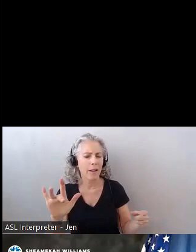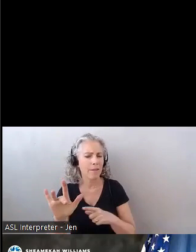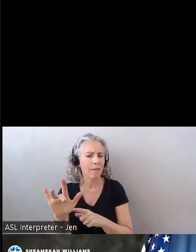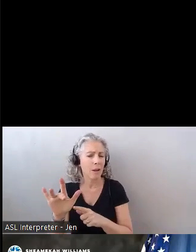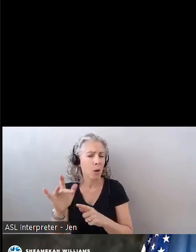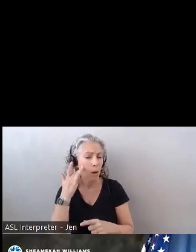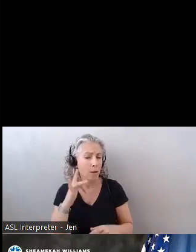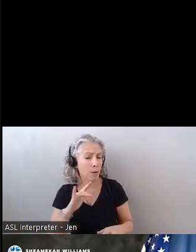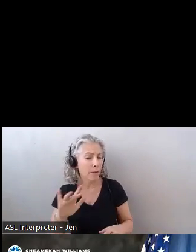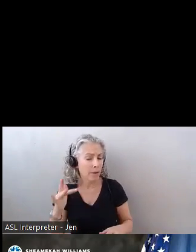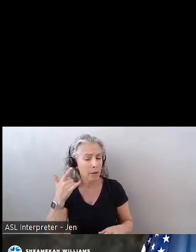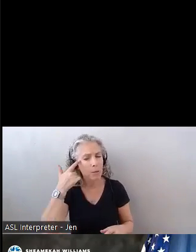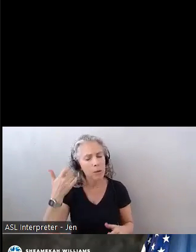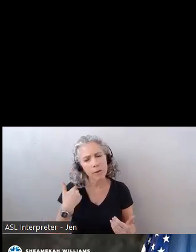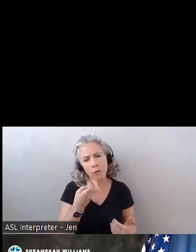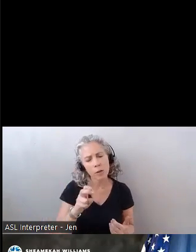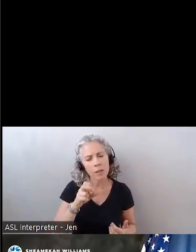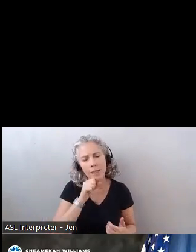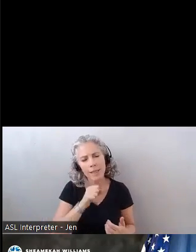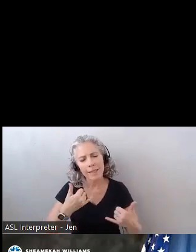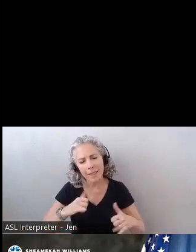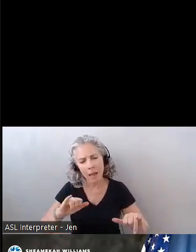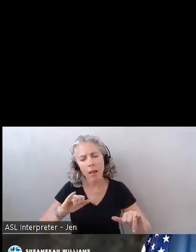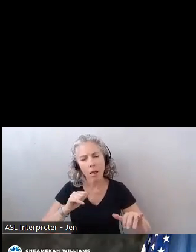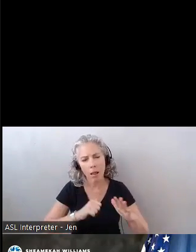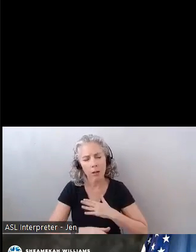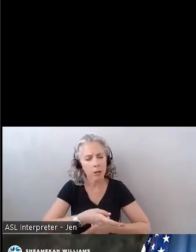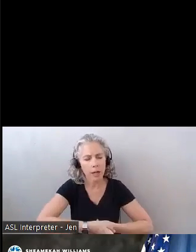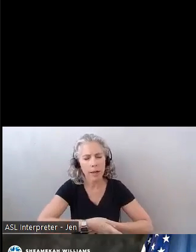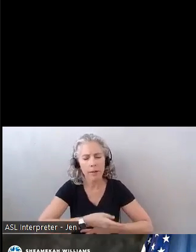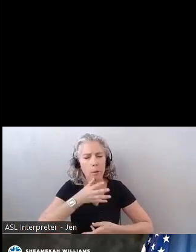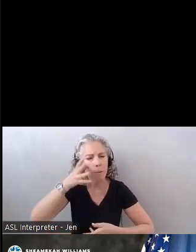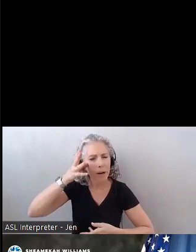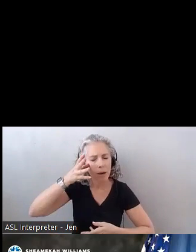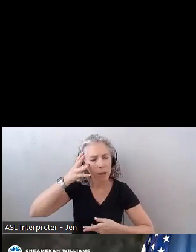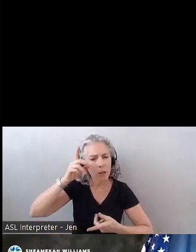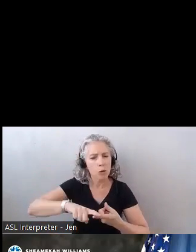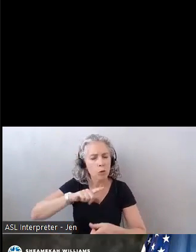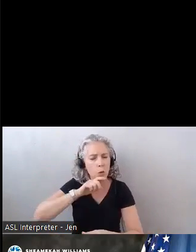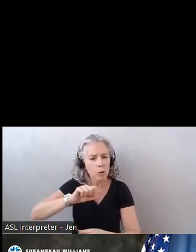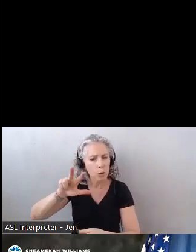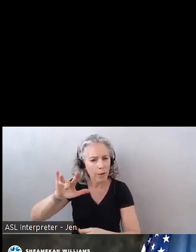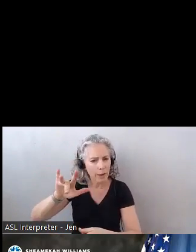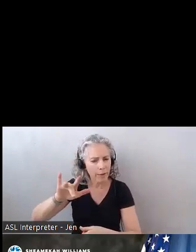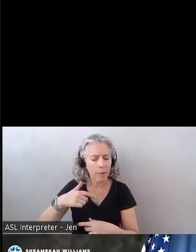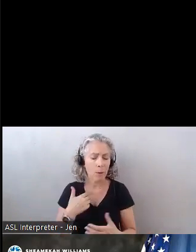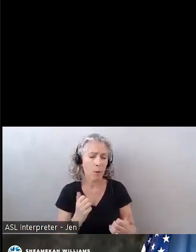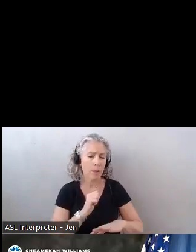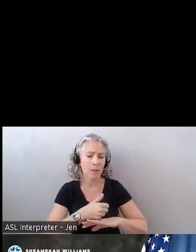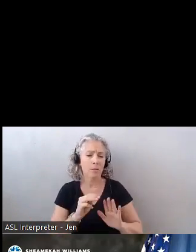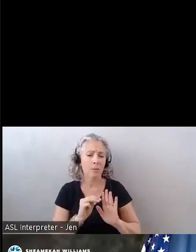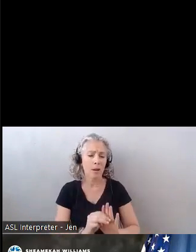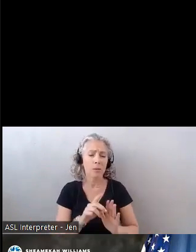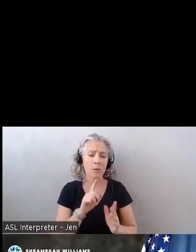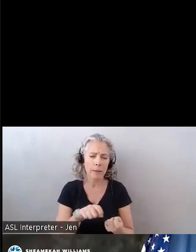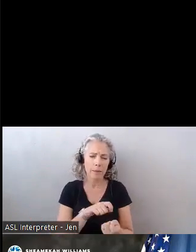because we have transition age youth that are still in the care of a caregiver or a parent. And so we want to create models that are really